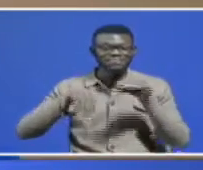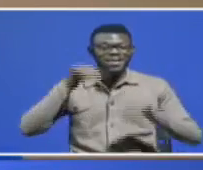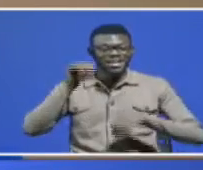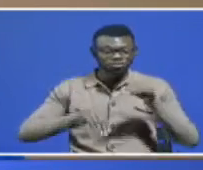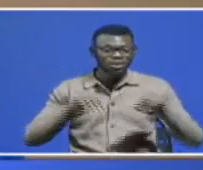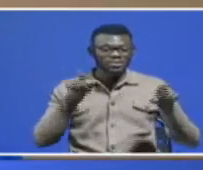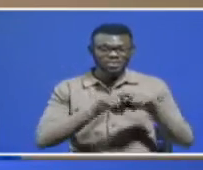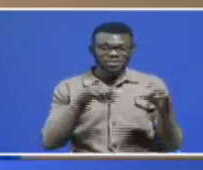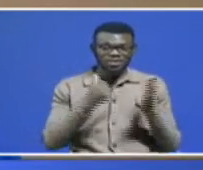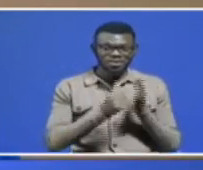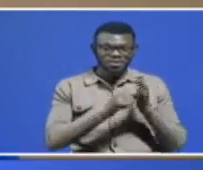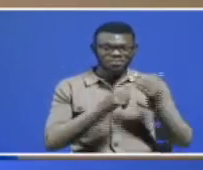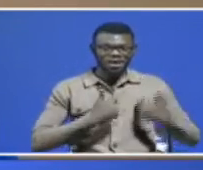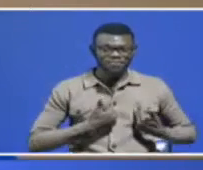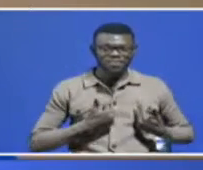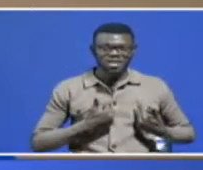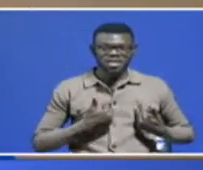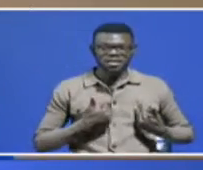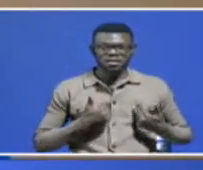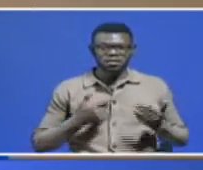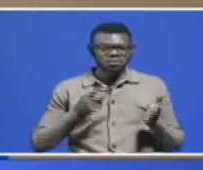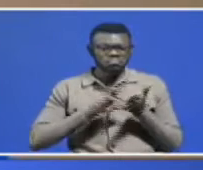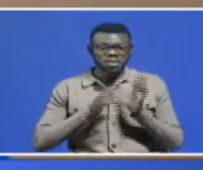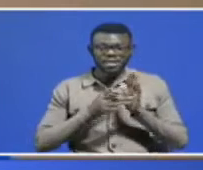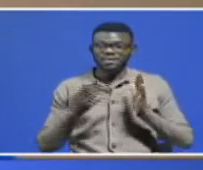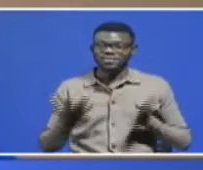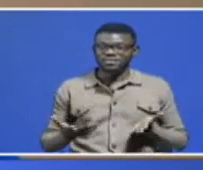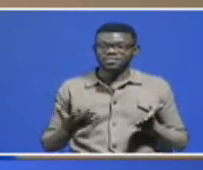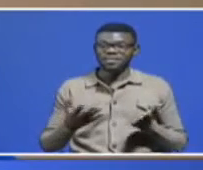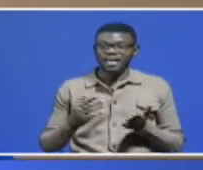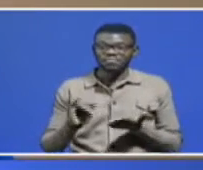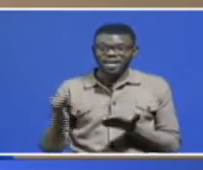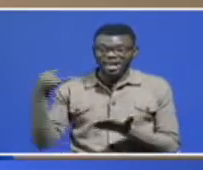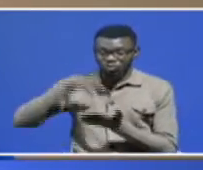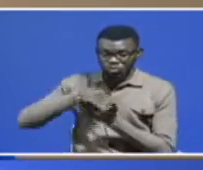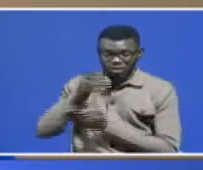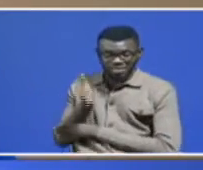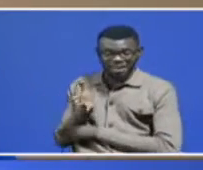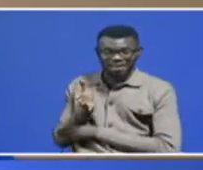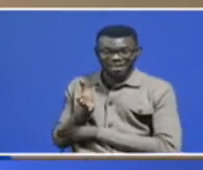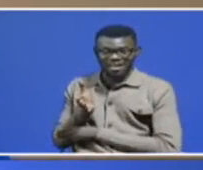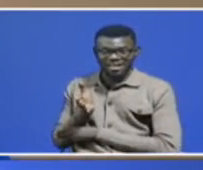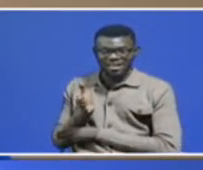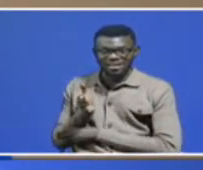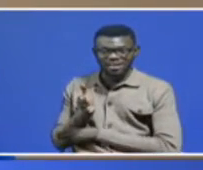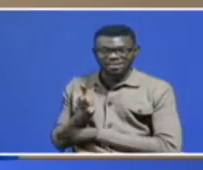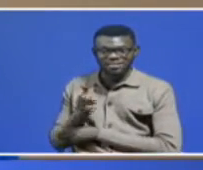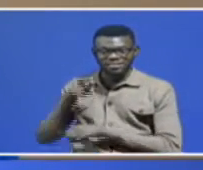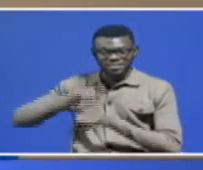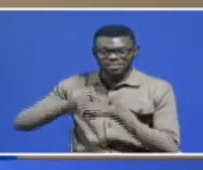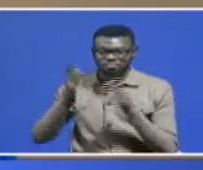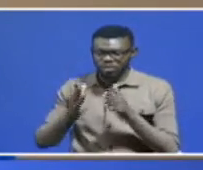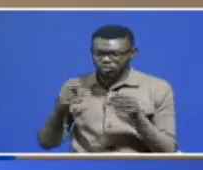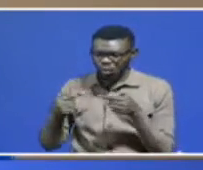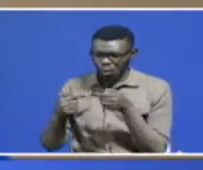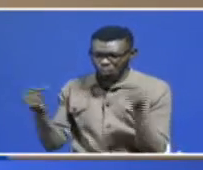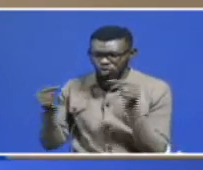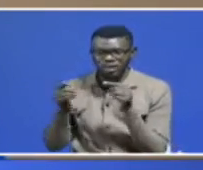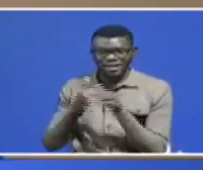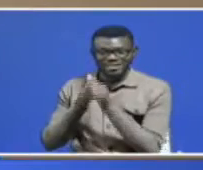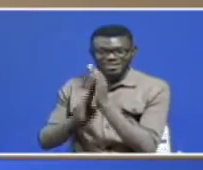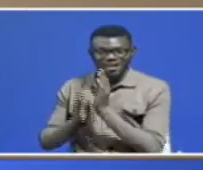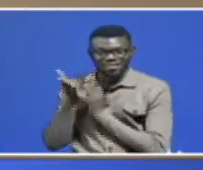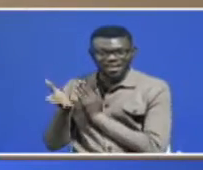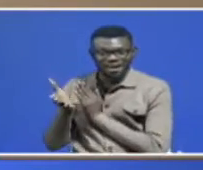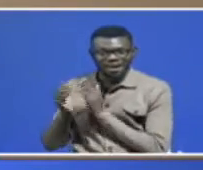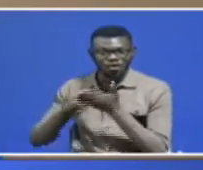elections. And you want to tell Kenyans that they will feel included because somebody will go to the opposition. The official opposition leader will